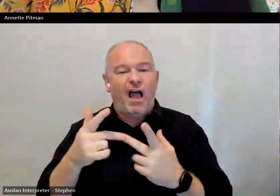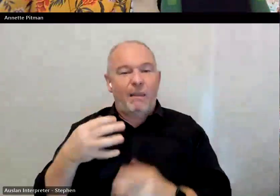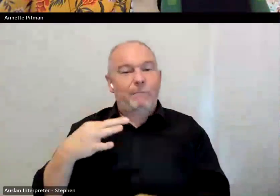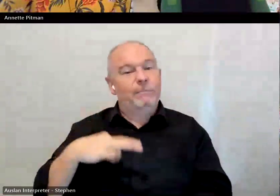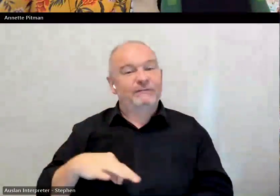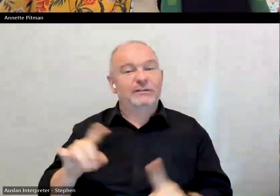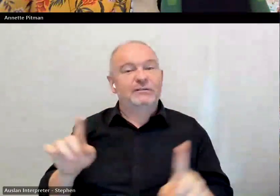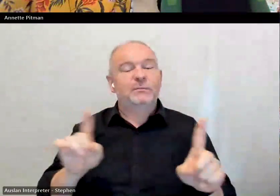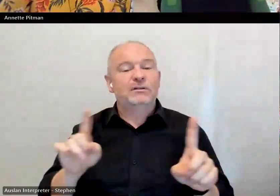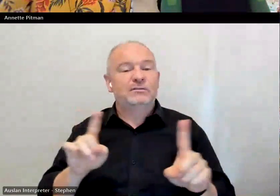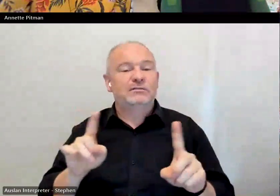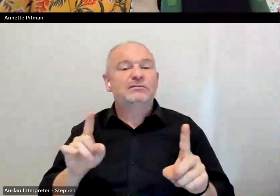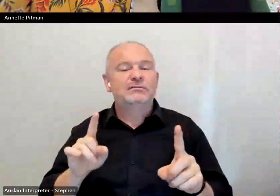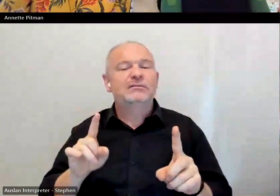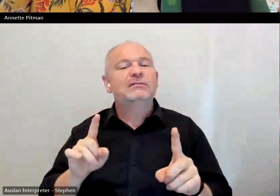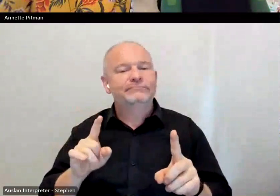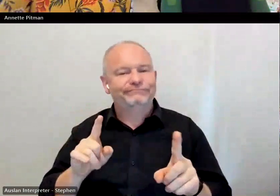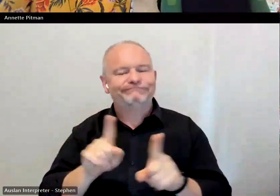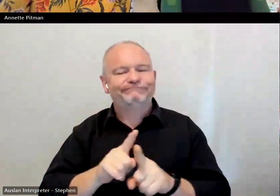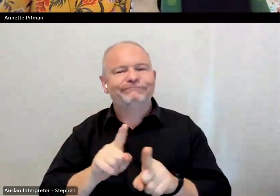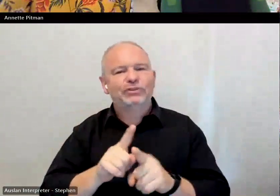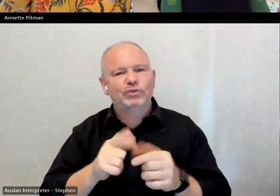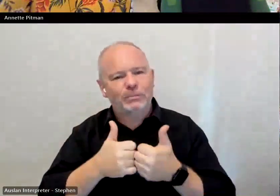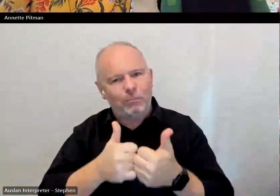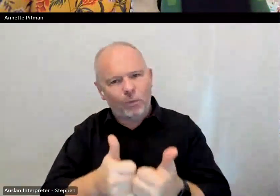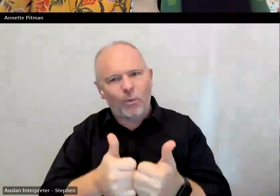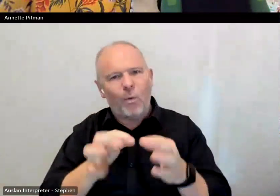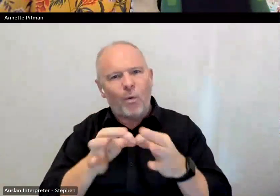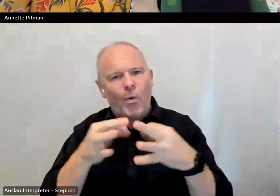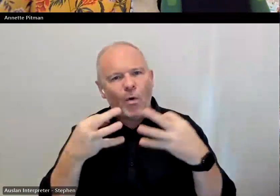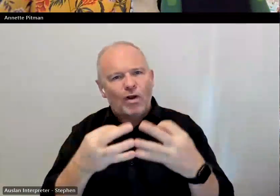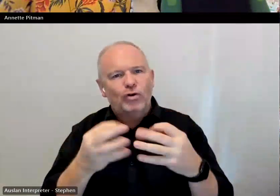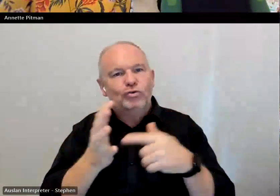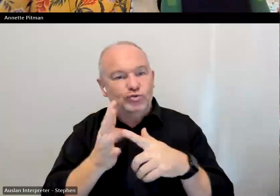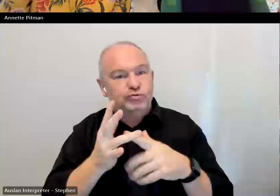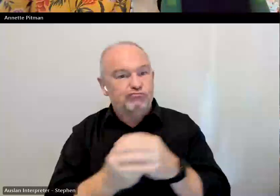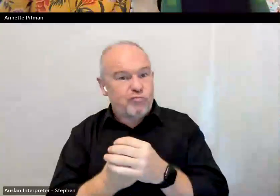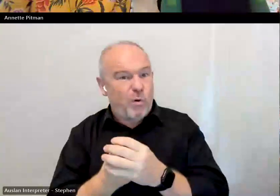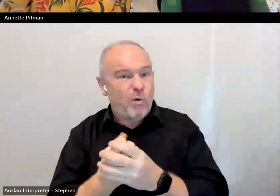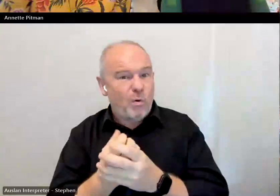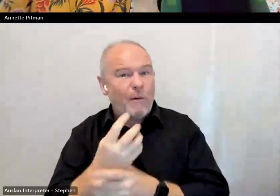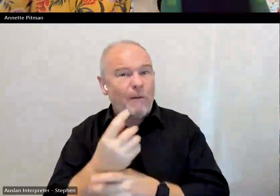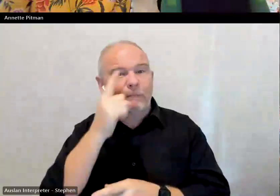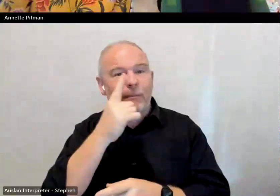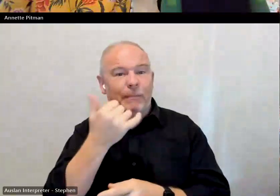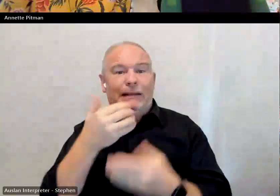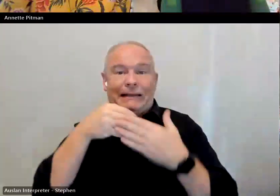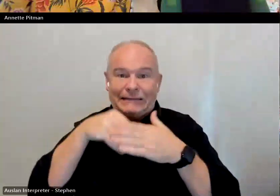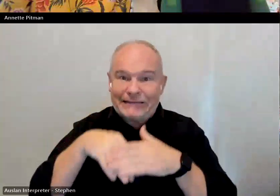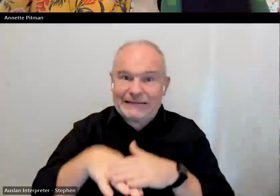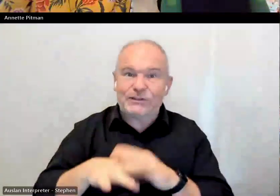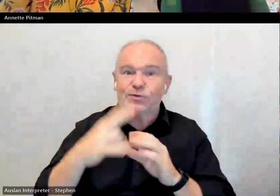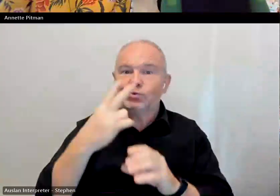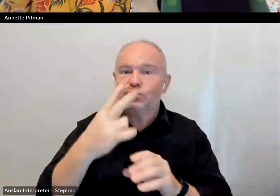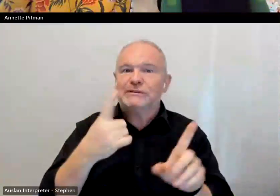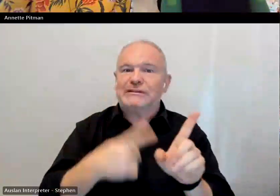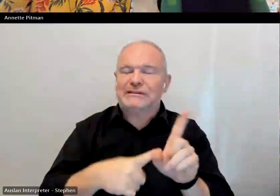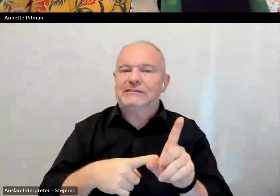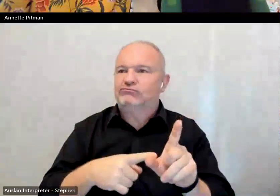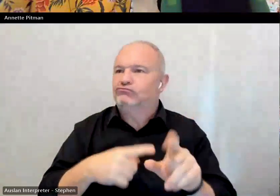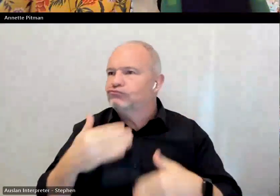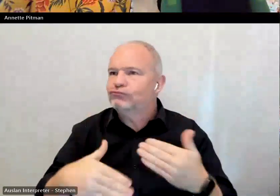program is that it is also about supporting organisations to grow. So people might enter into the 2-year and then move